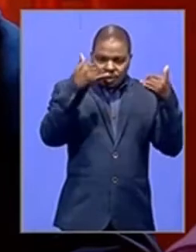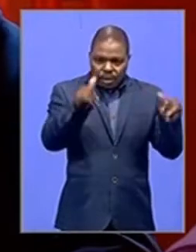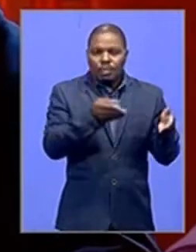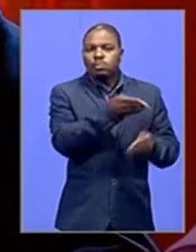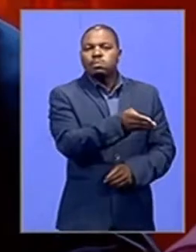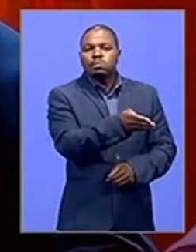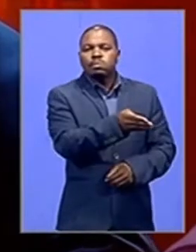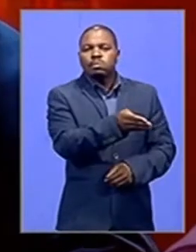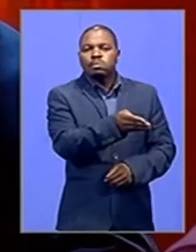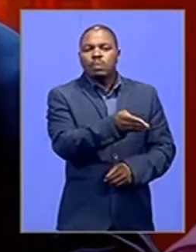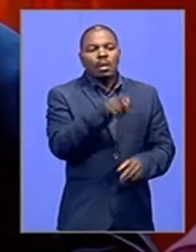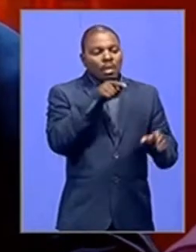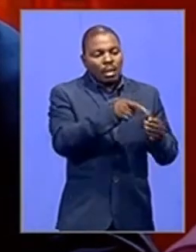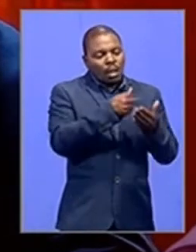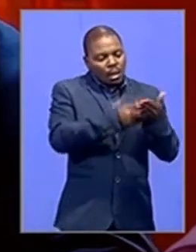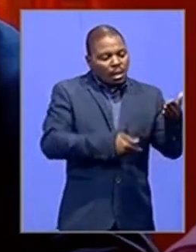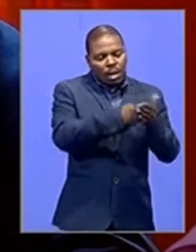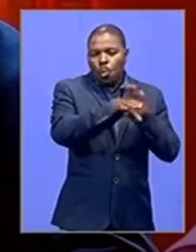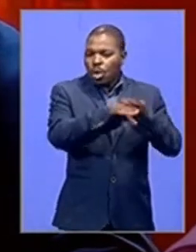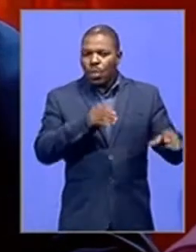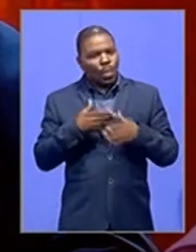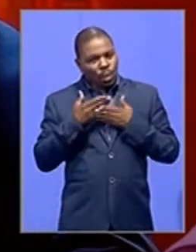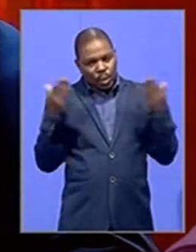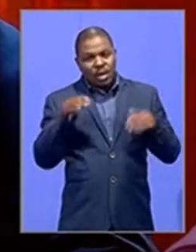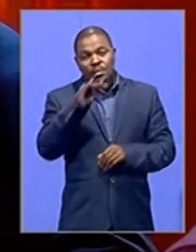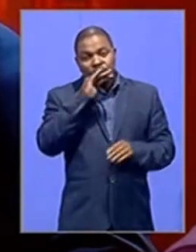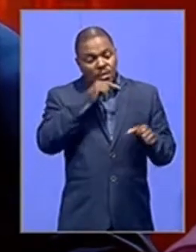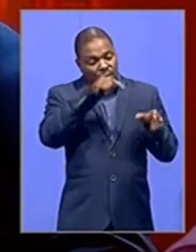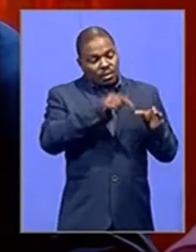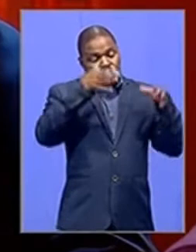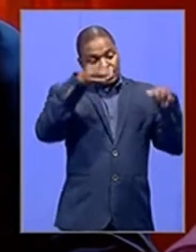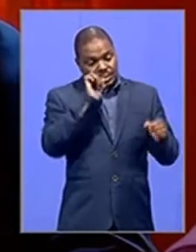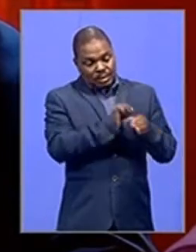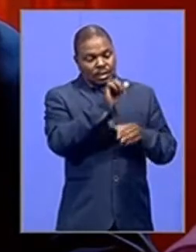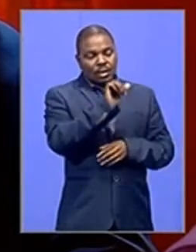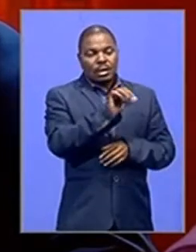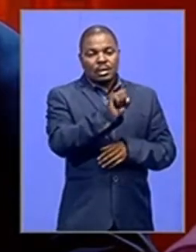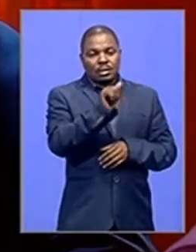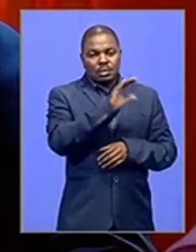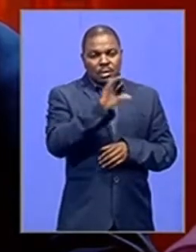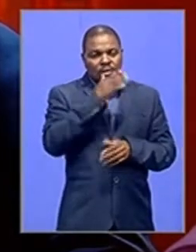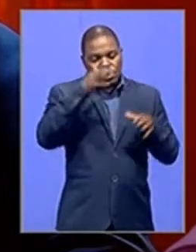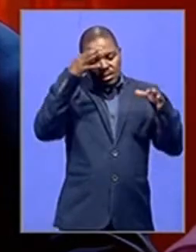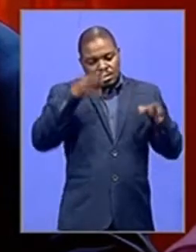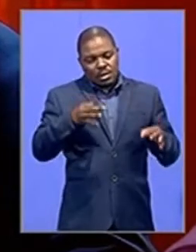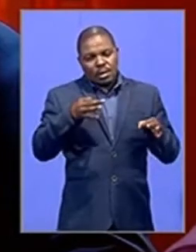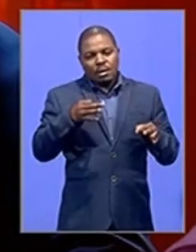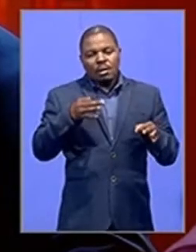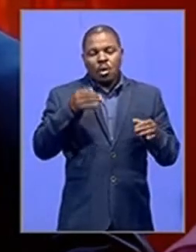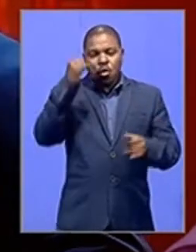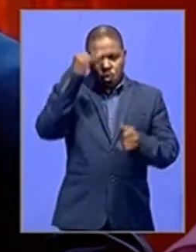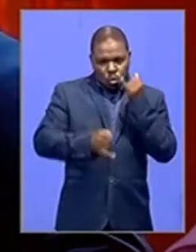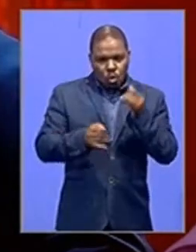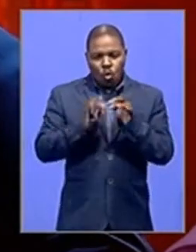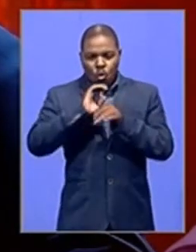valid. It has not been withdrawn. That means that the SABC's decision, which they've taken on a flawed consultation process, has